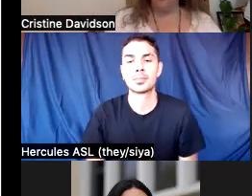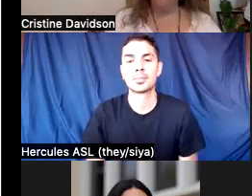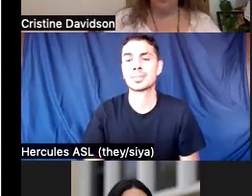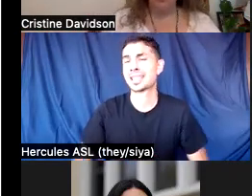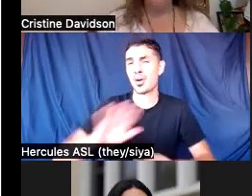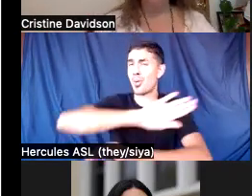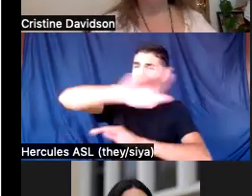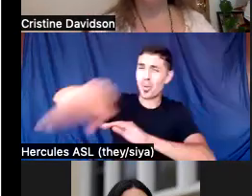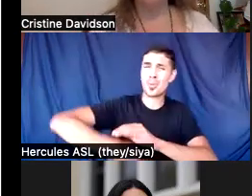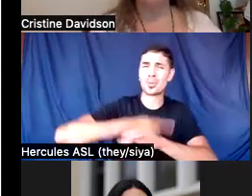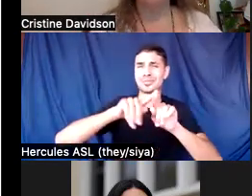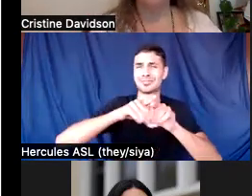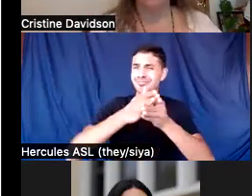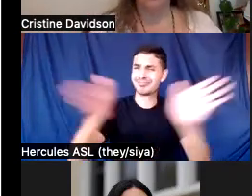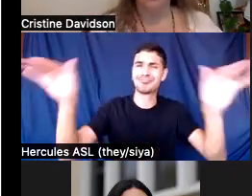training now, okay?